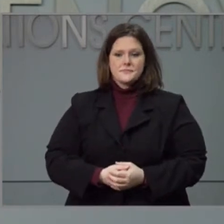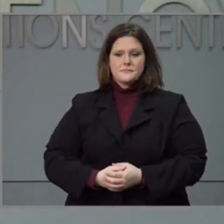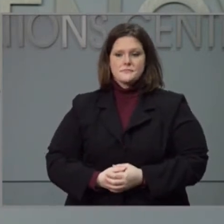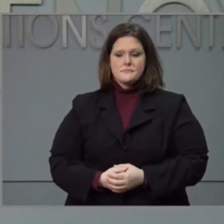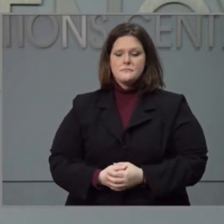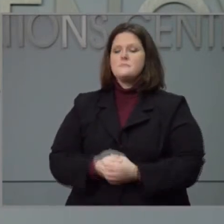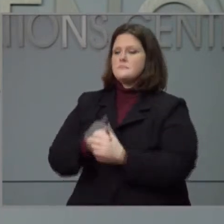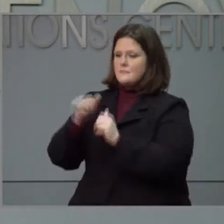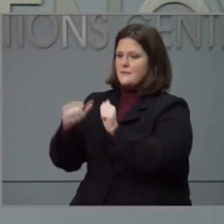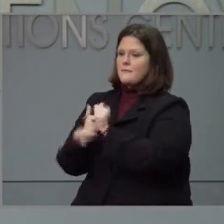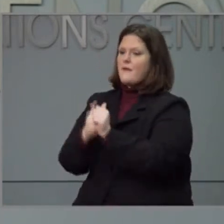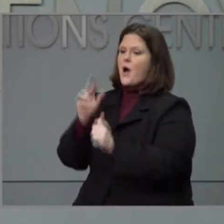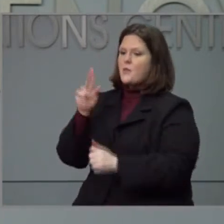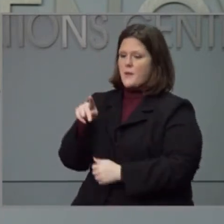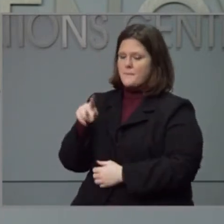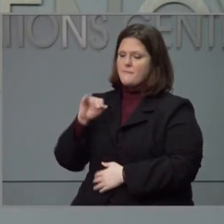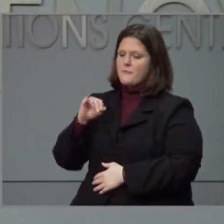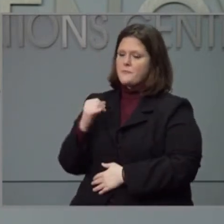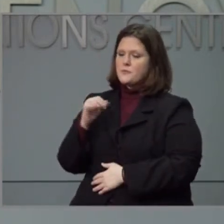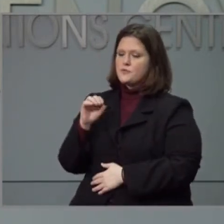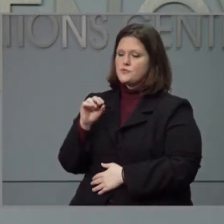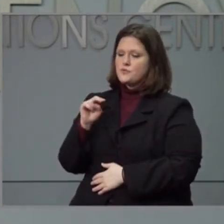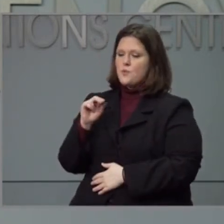We have a follow-up from Jonah Kaplan.